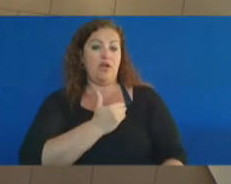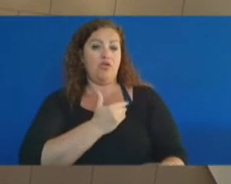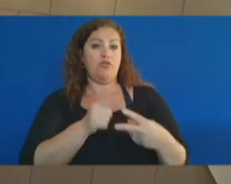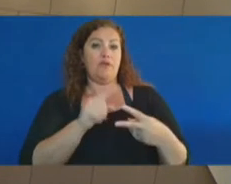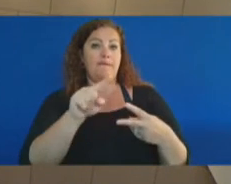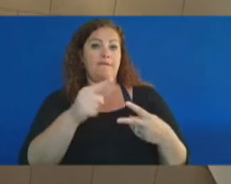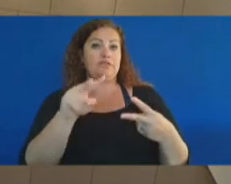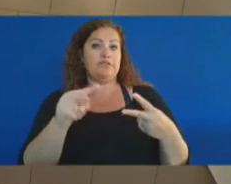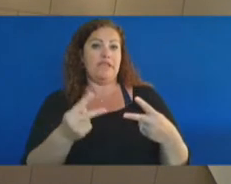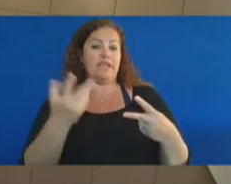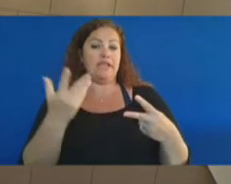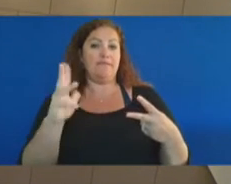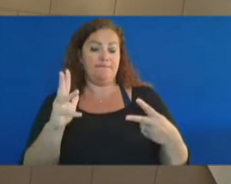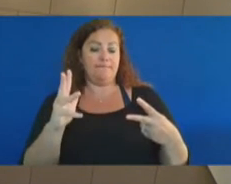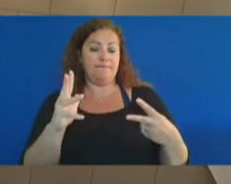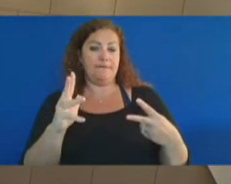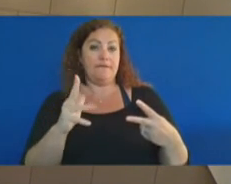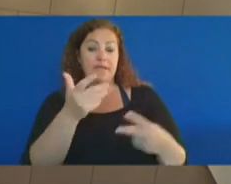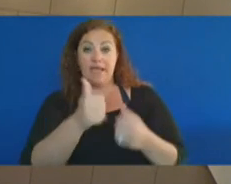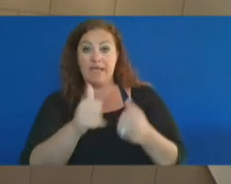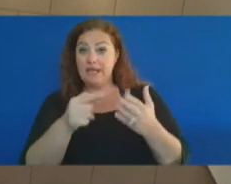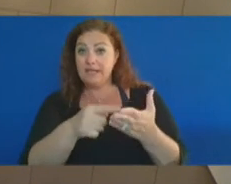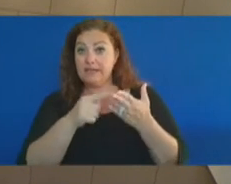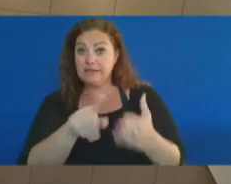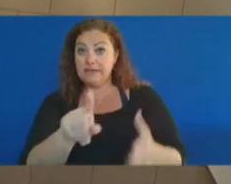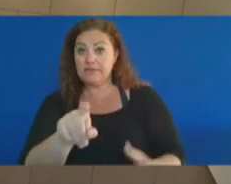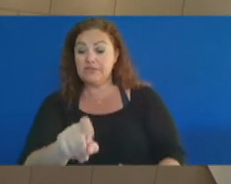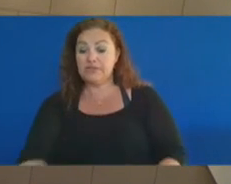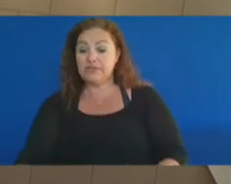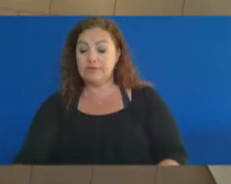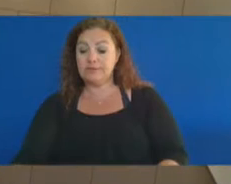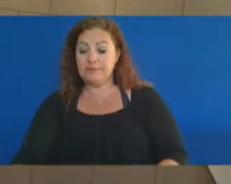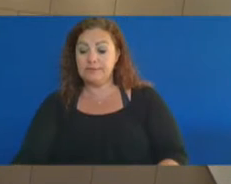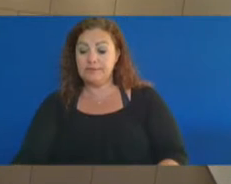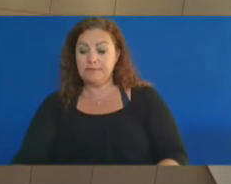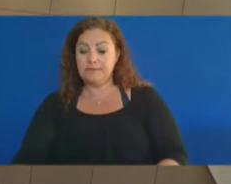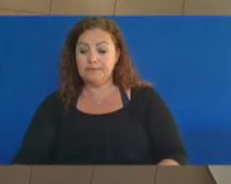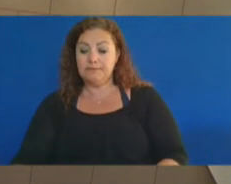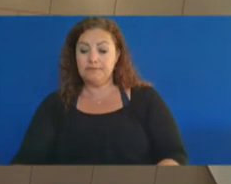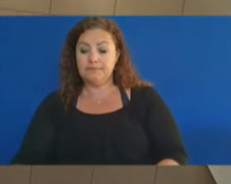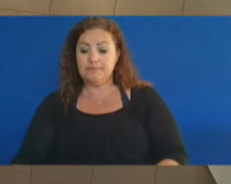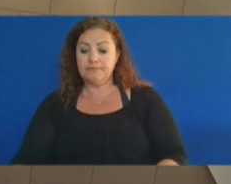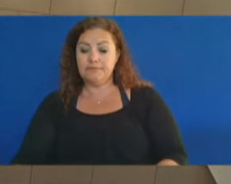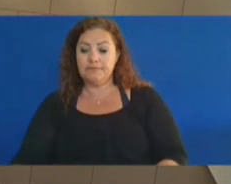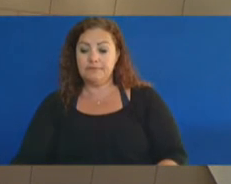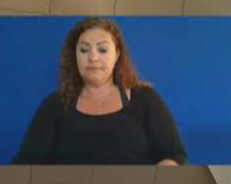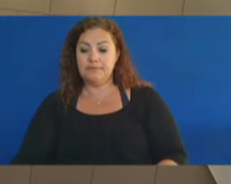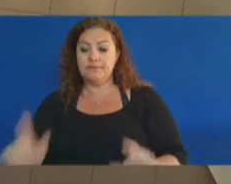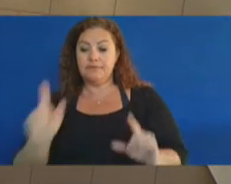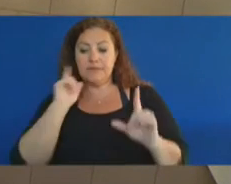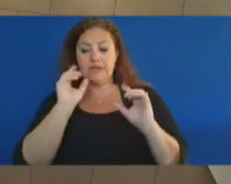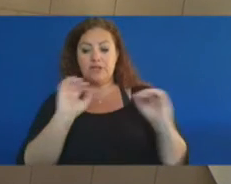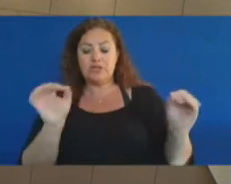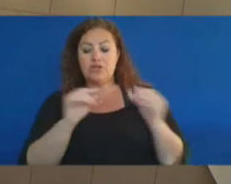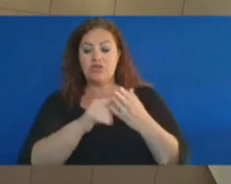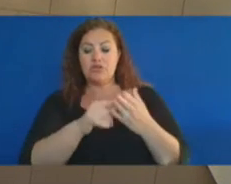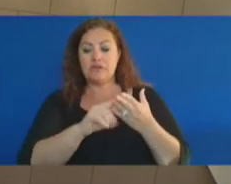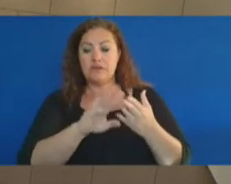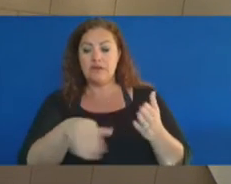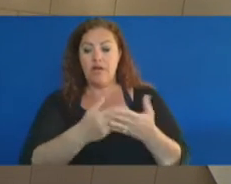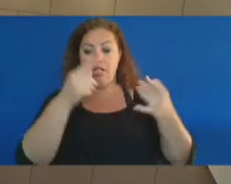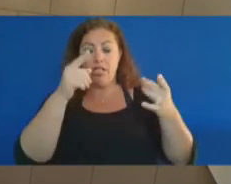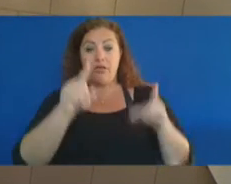we have a motion and a second is there any discussion hearing no discussion all in favor please raise your